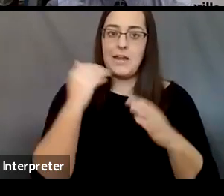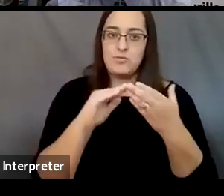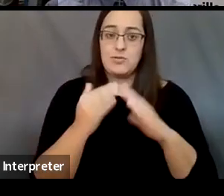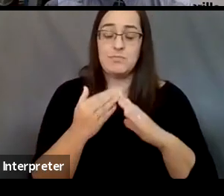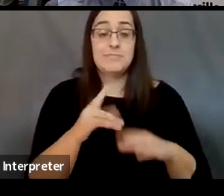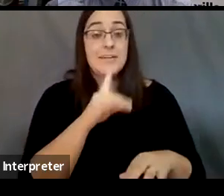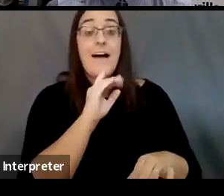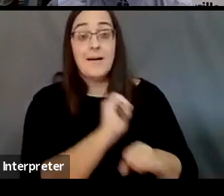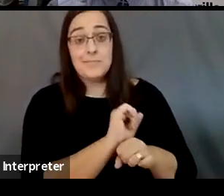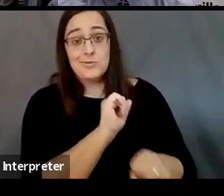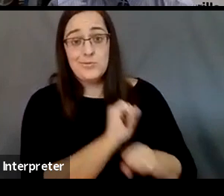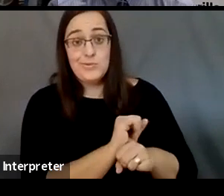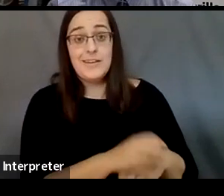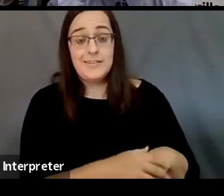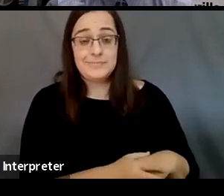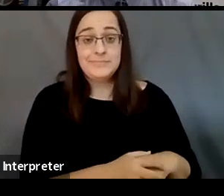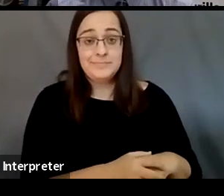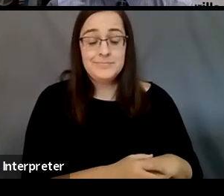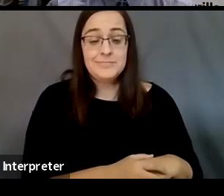Absolutely. And